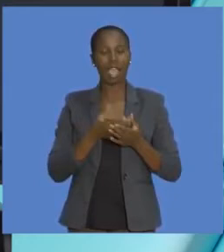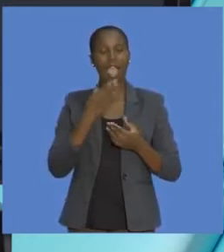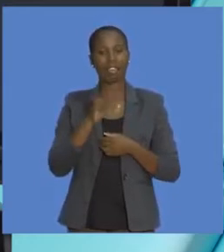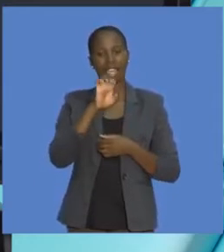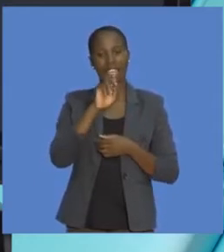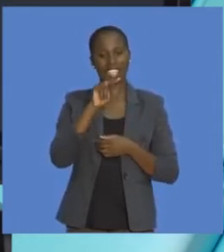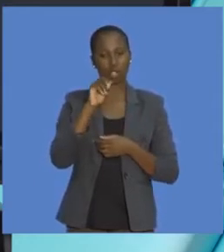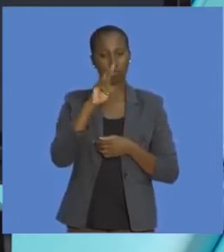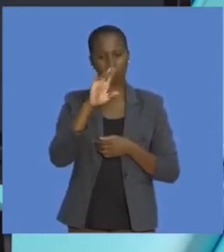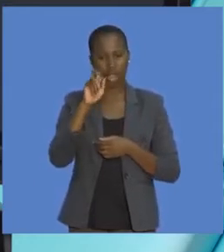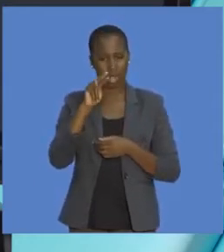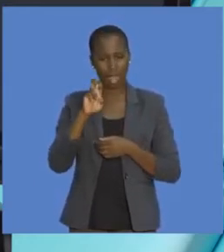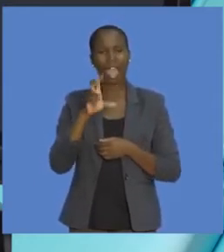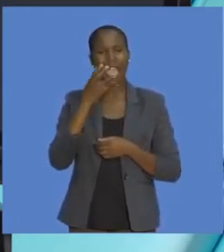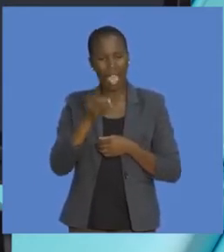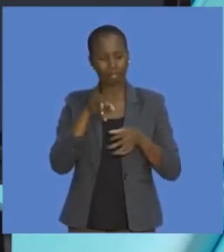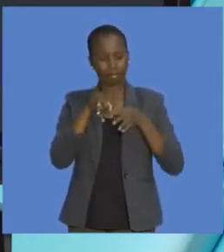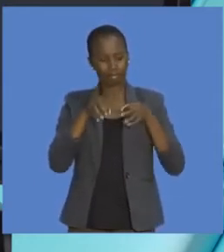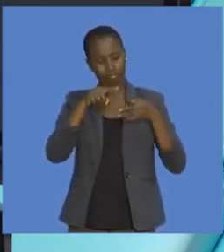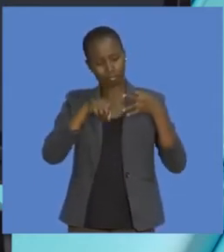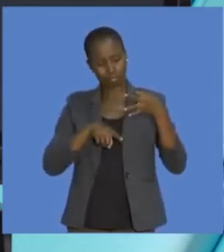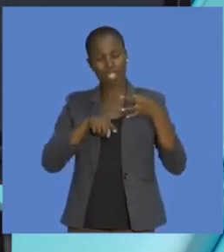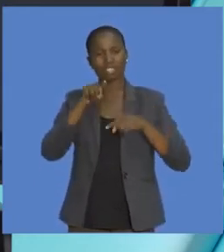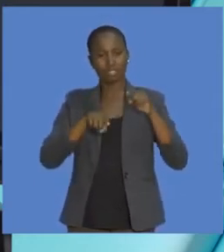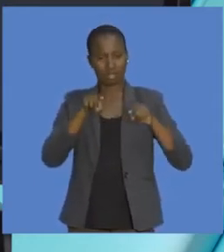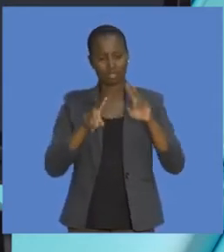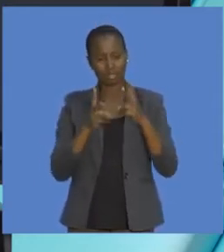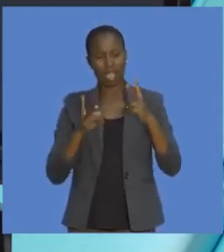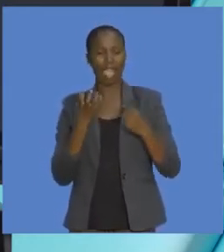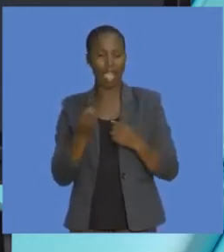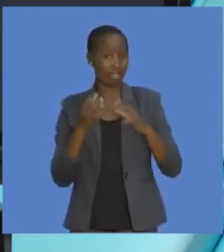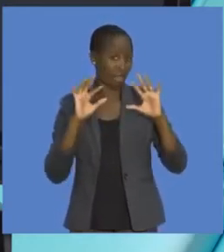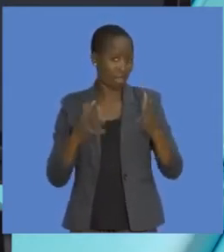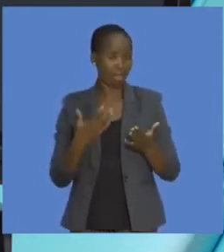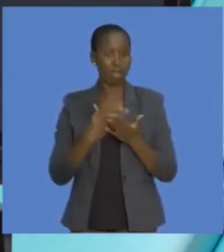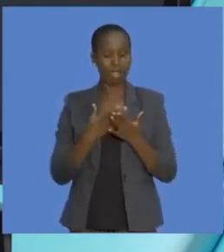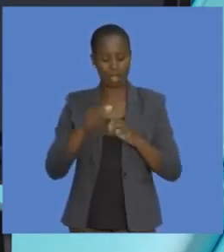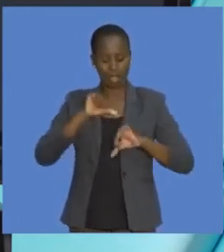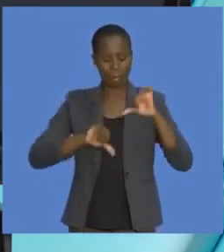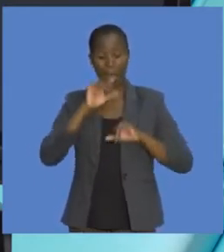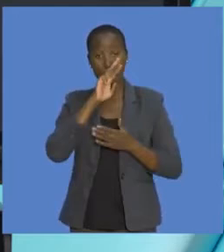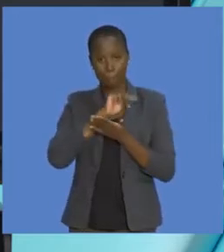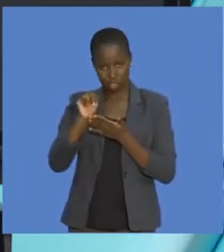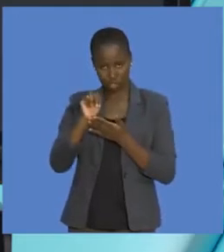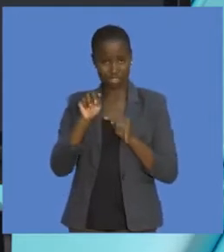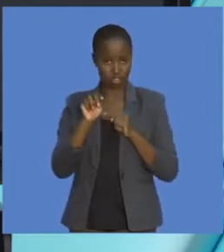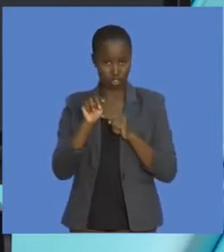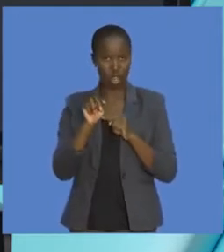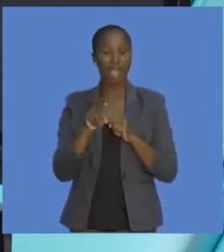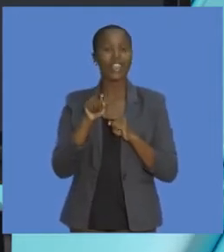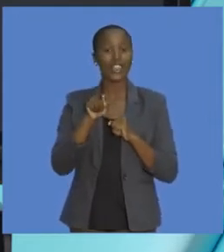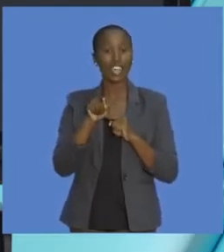have many different types of endocrine glands that produce chemical messages called hormones. And these hormones